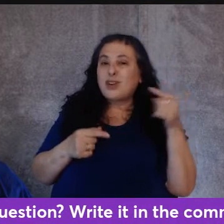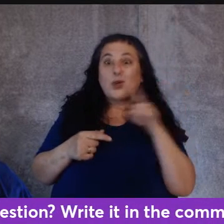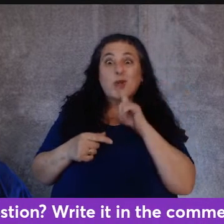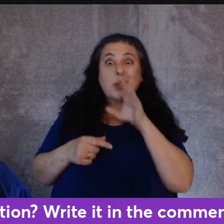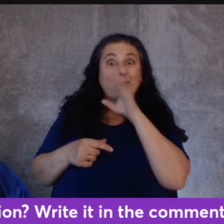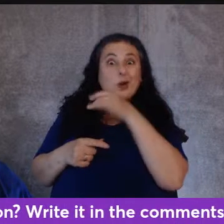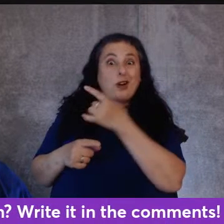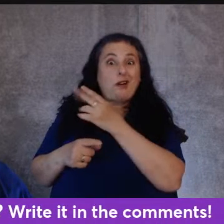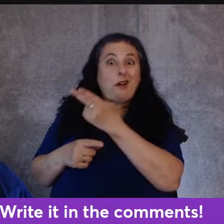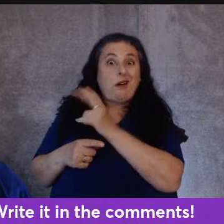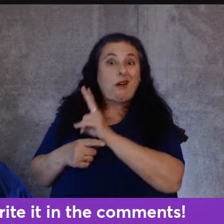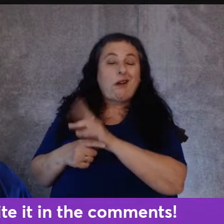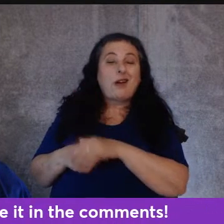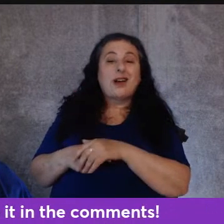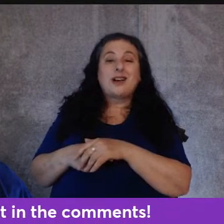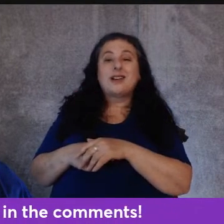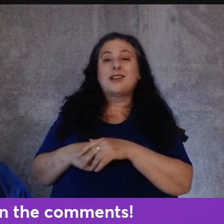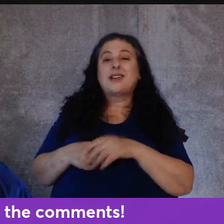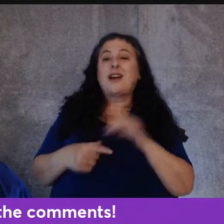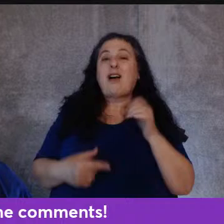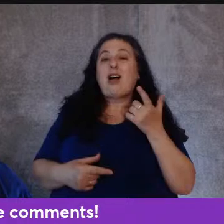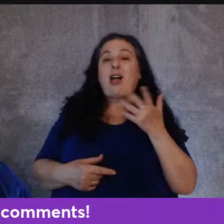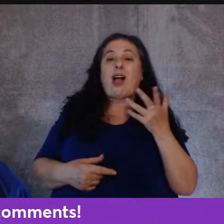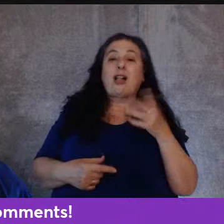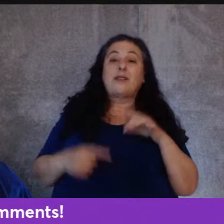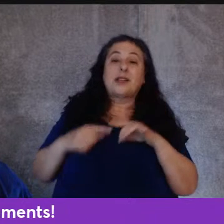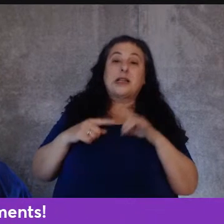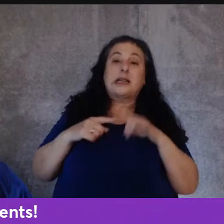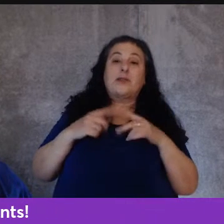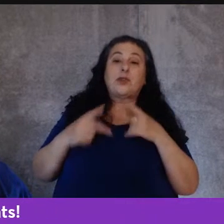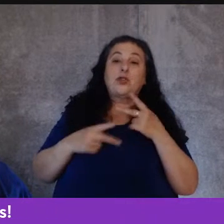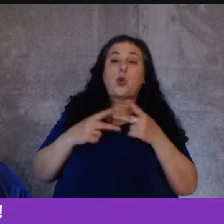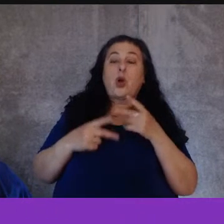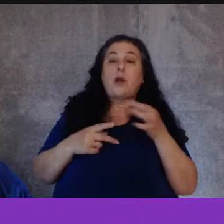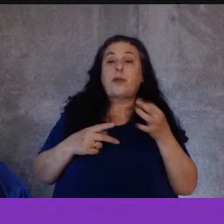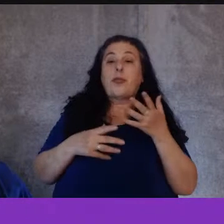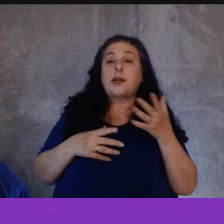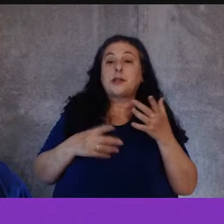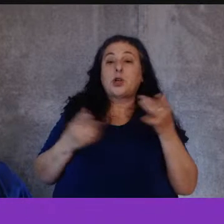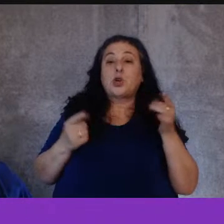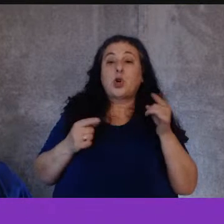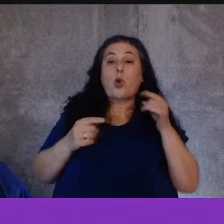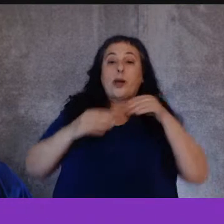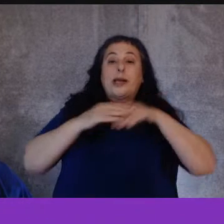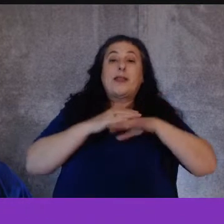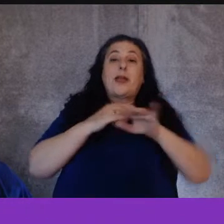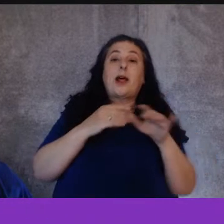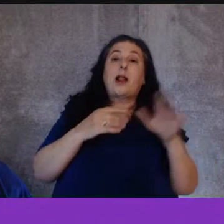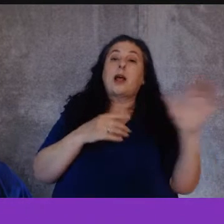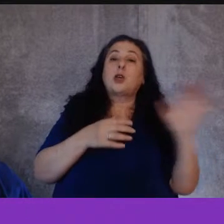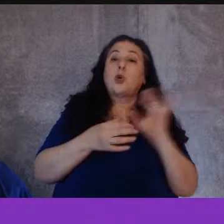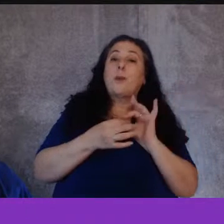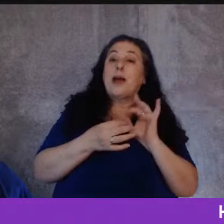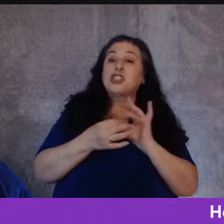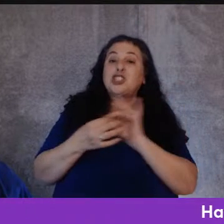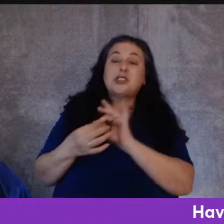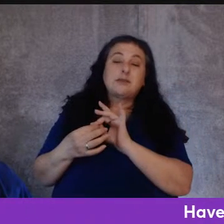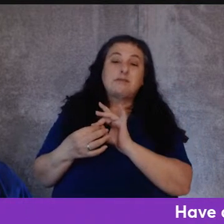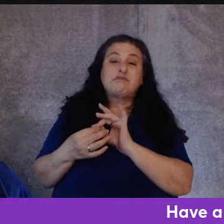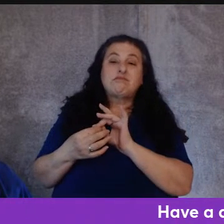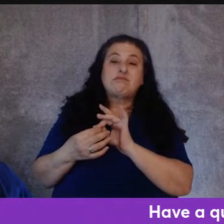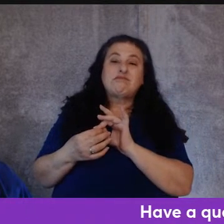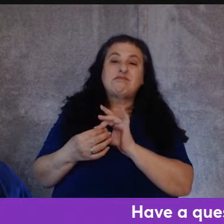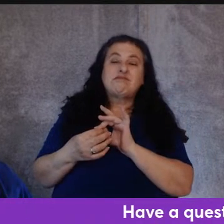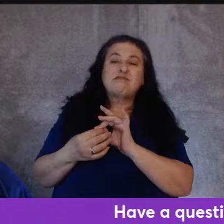Unique and all of the different sort of things that are going into it, as you mentioned, or it's